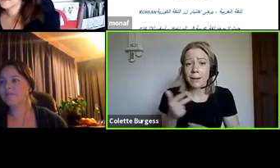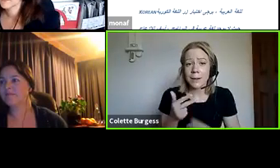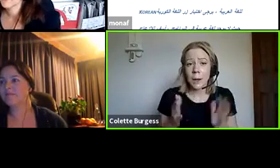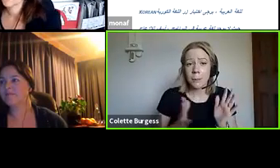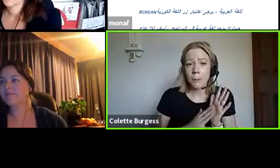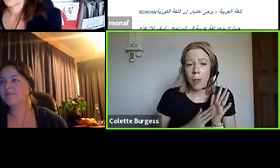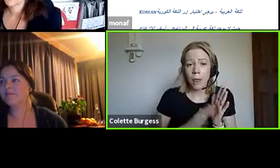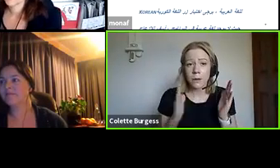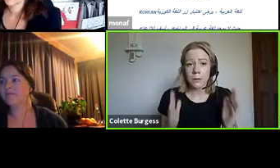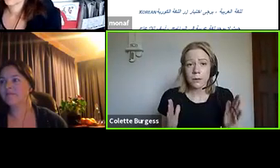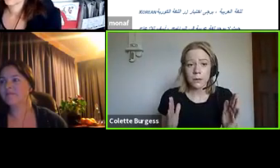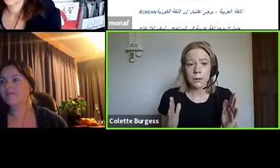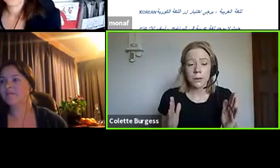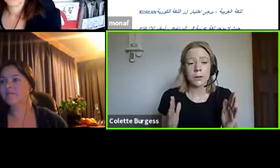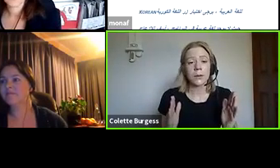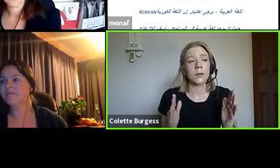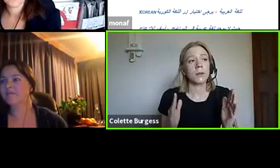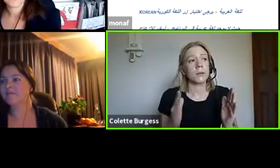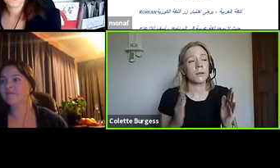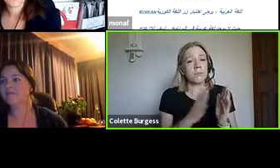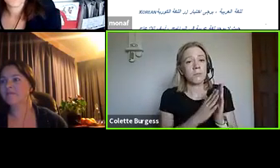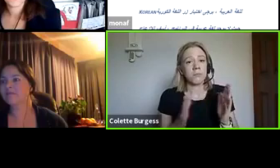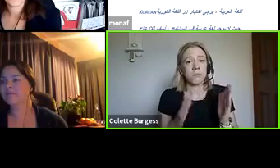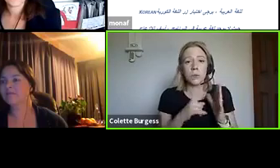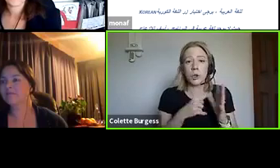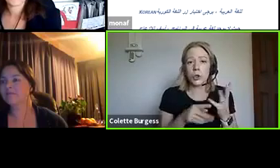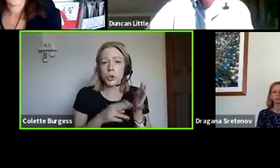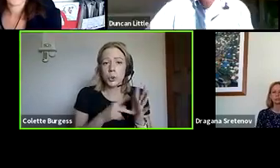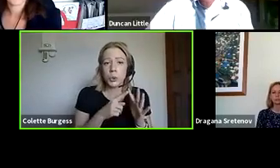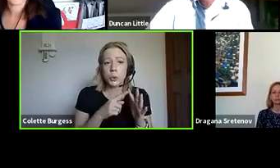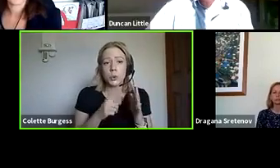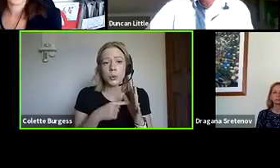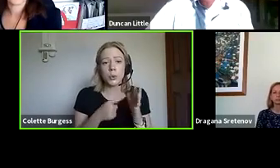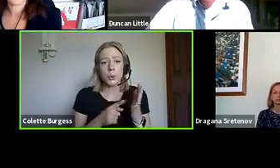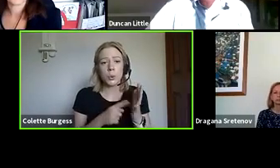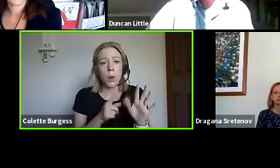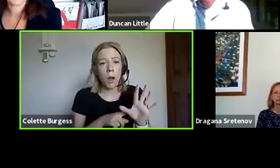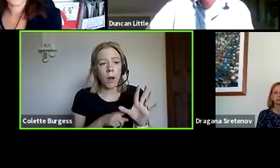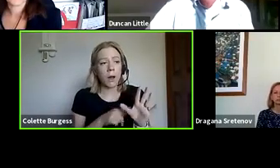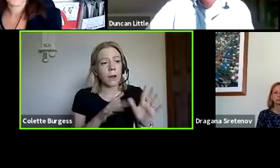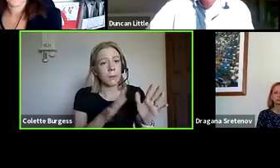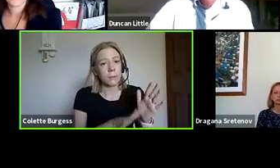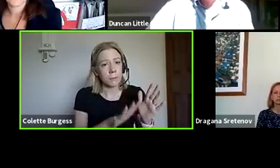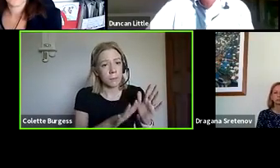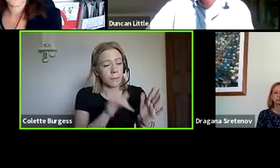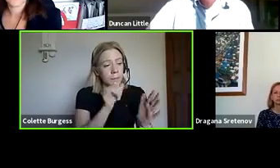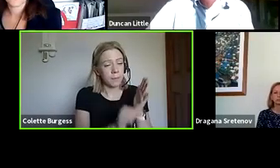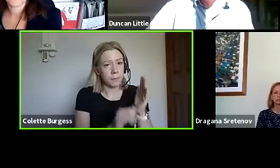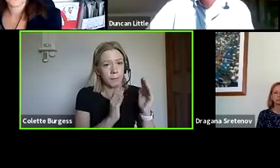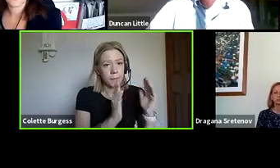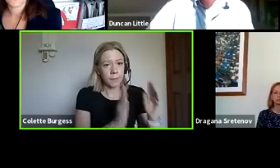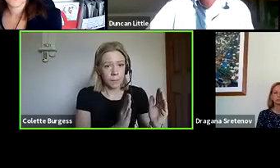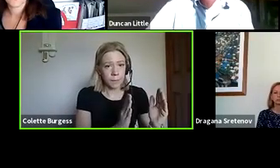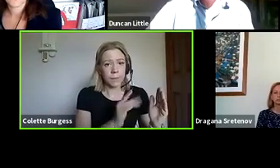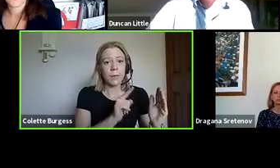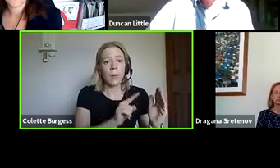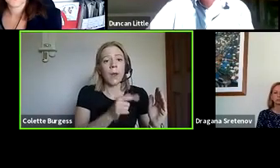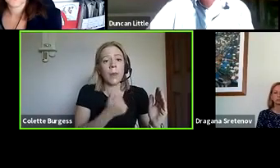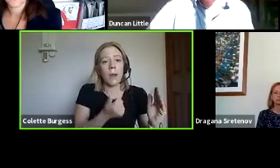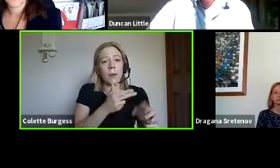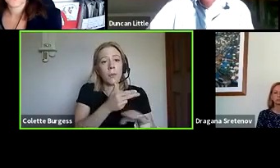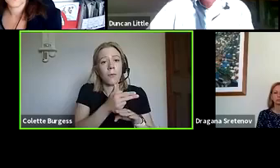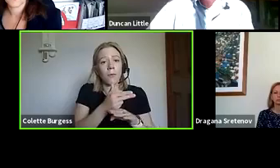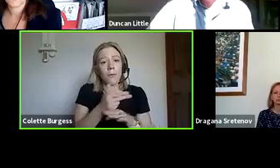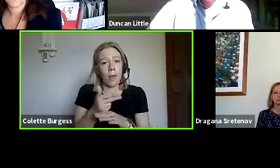scoped in June, July in Ukraine and in Swaziland. And then we filmed